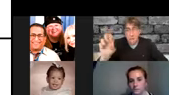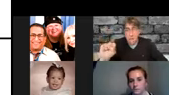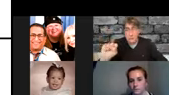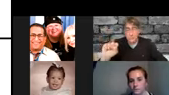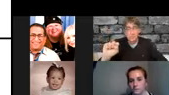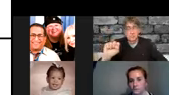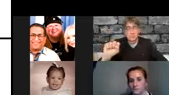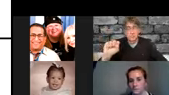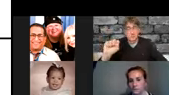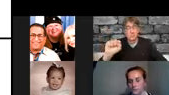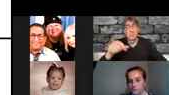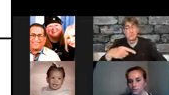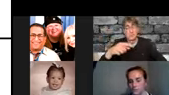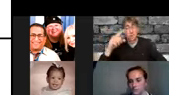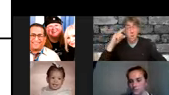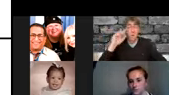in the